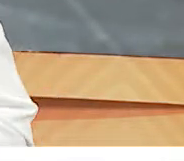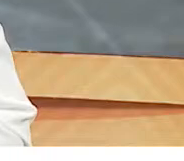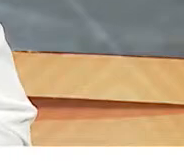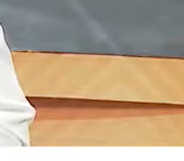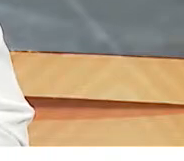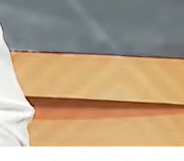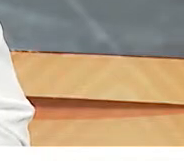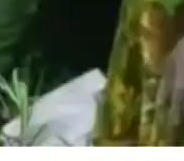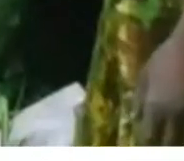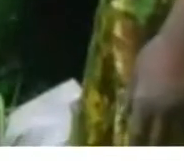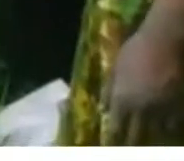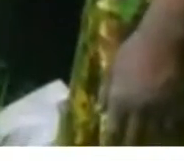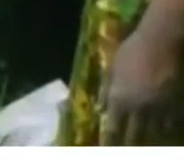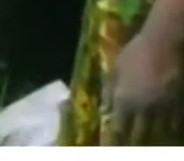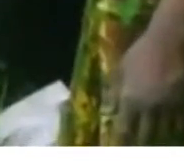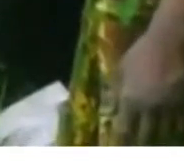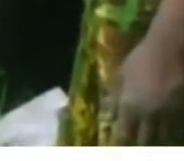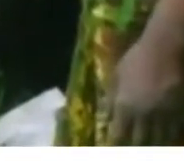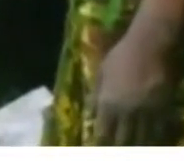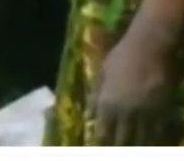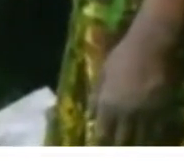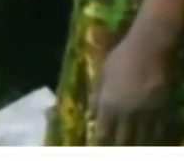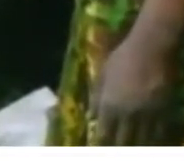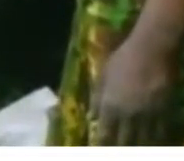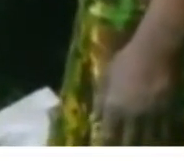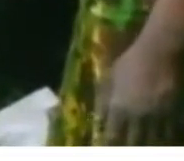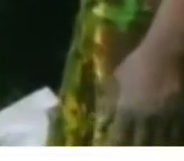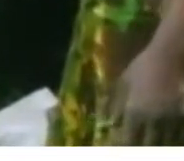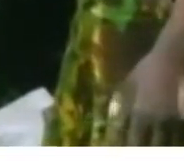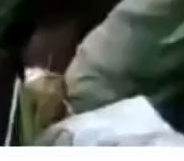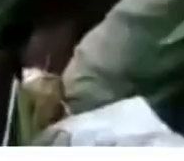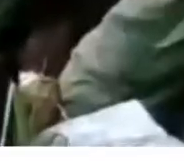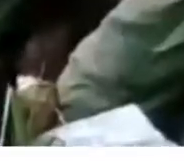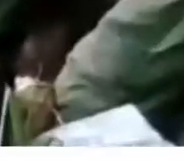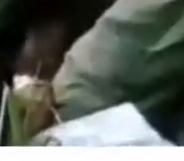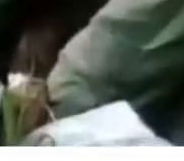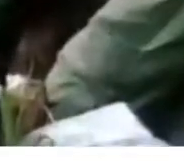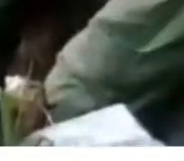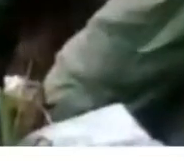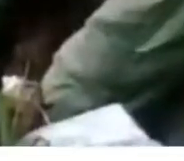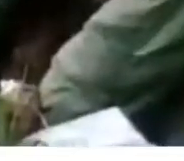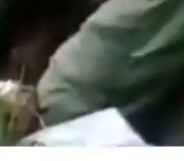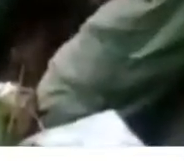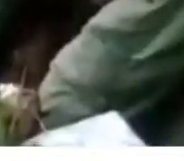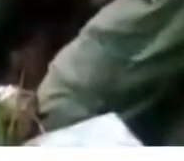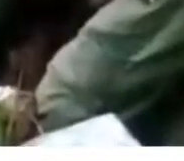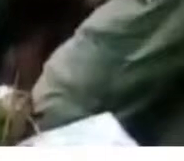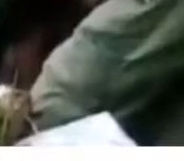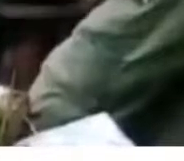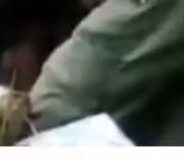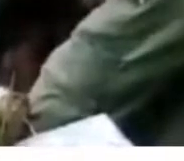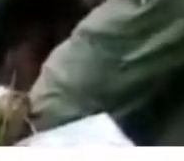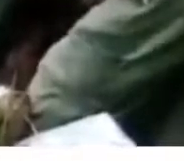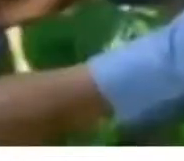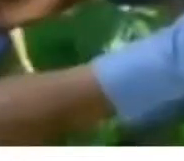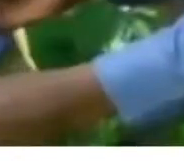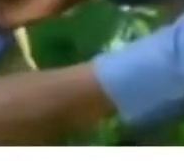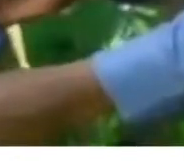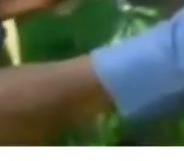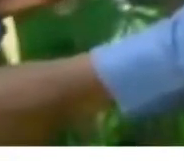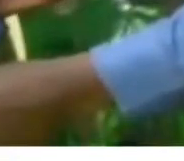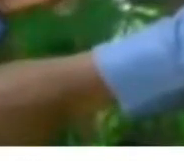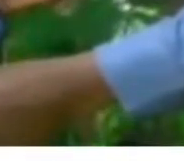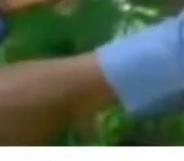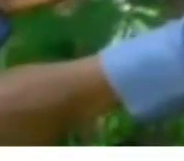upon the members of the public to share any information regarding people who are conducting such businesses to ease the work of the law